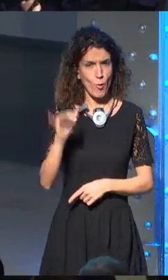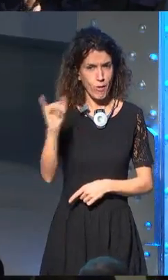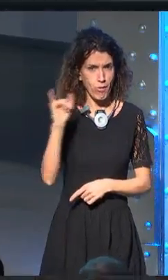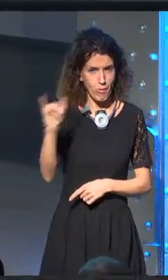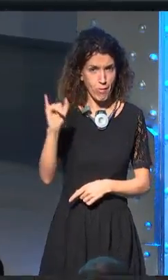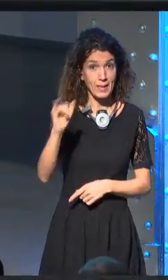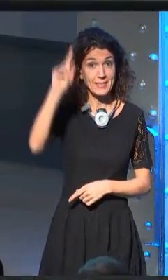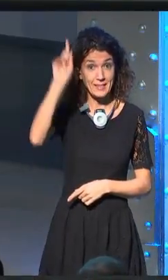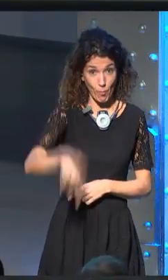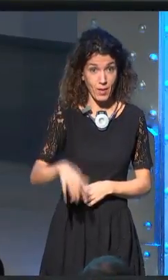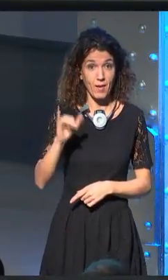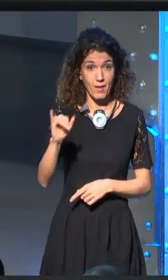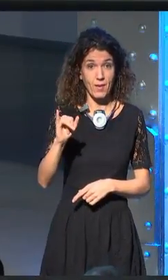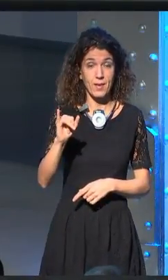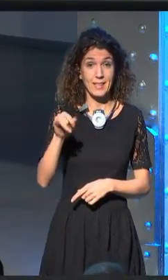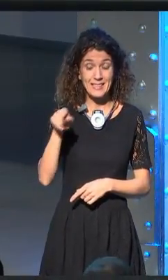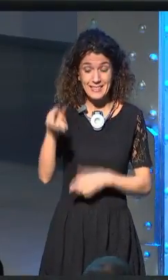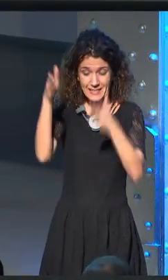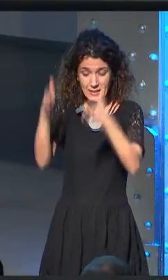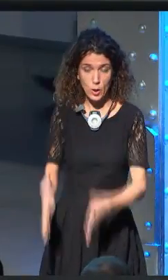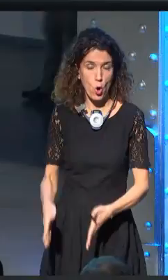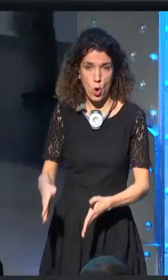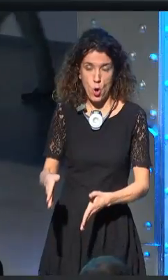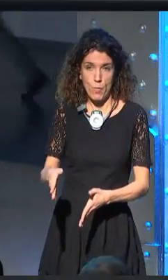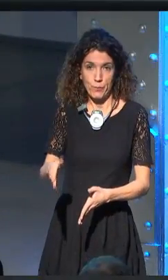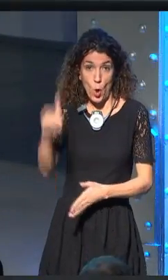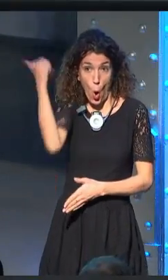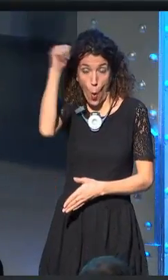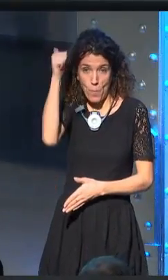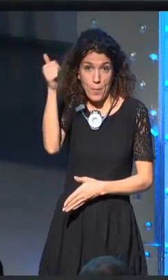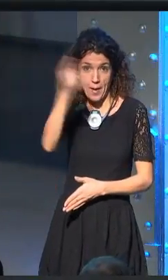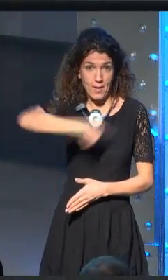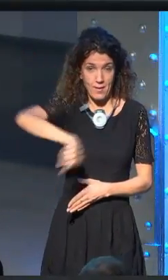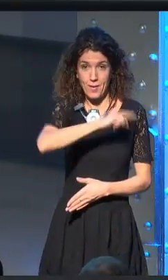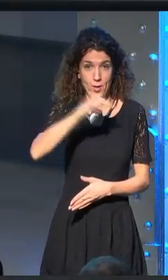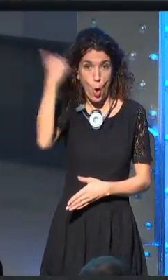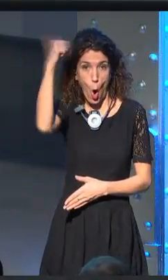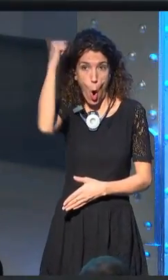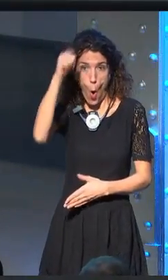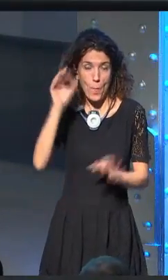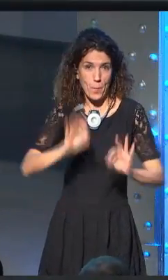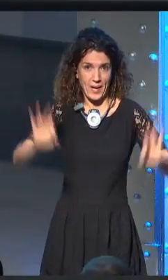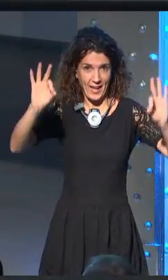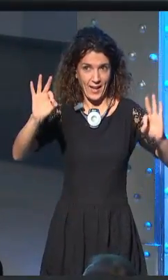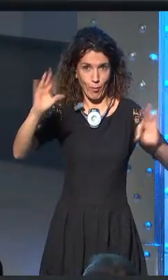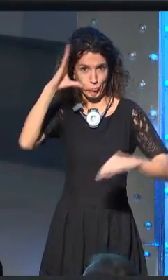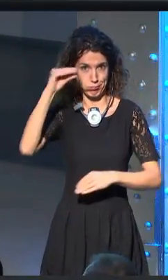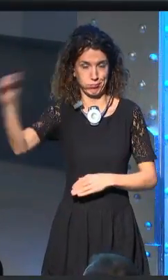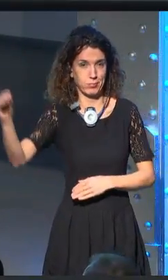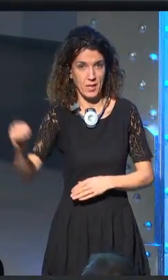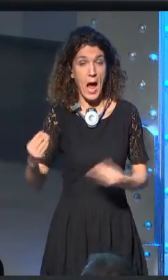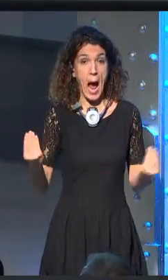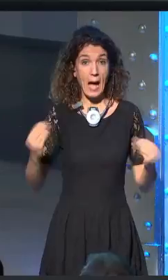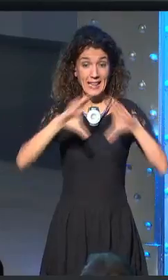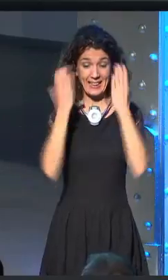difficult to find a parallel. The person we're going to have with us today is not only a hero, but also one of the members